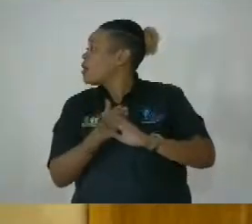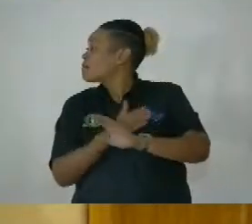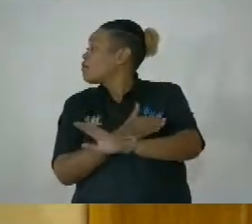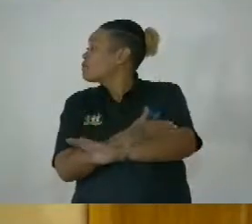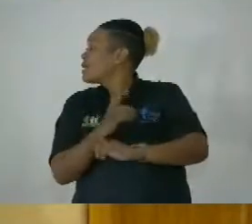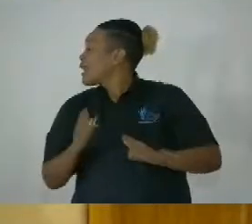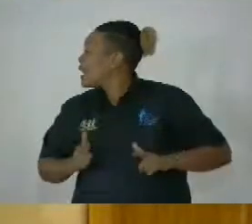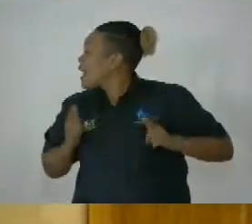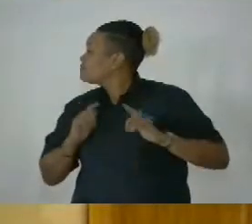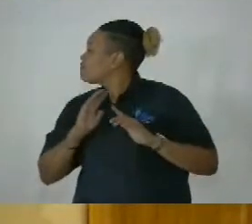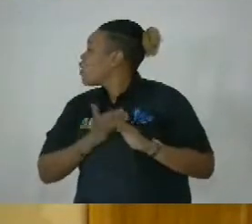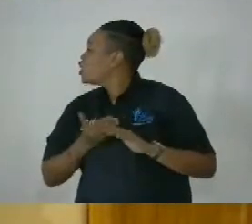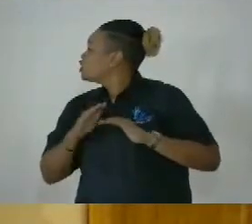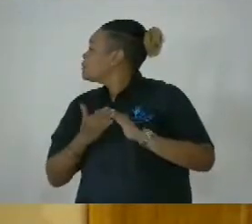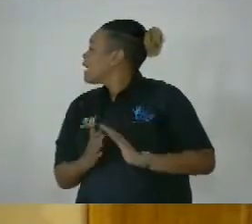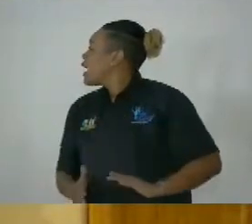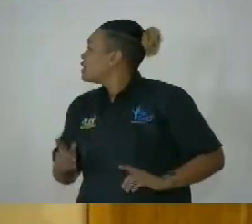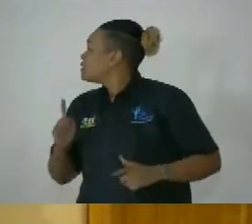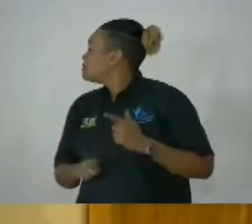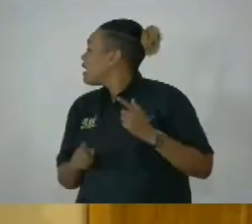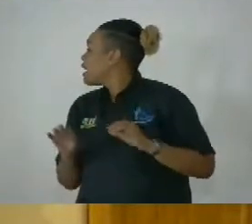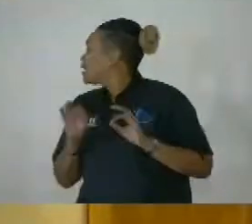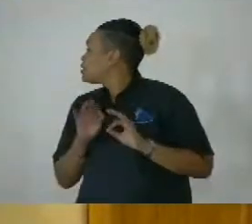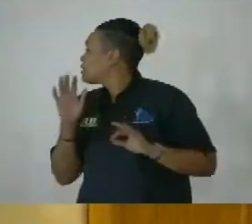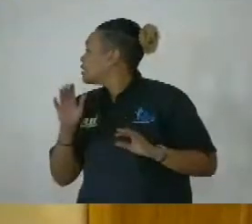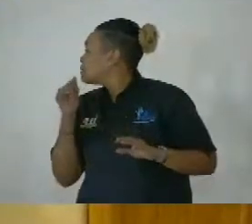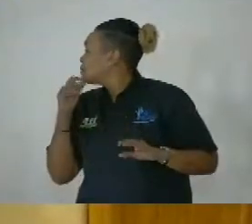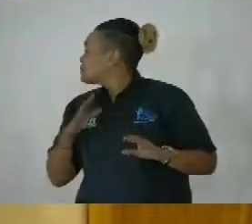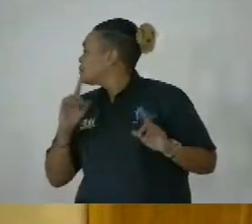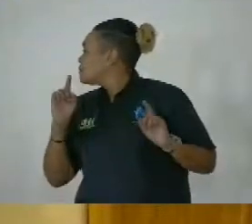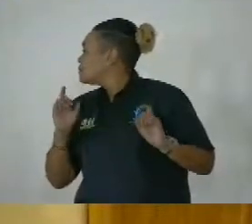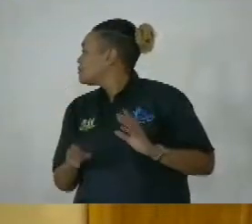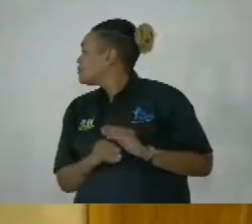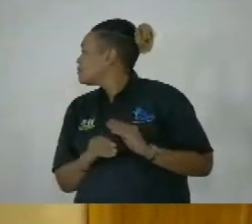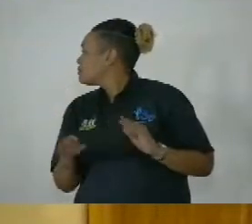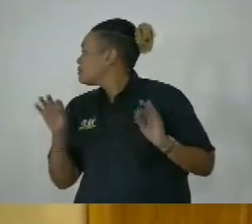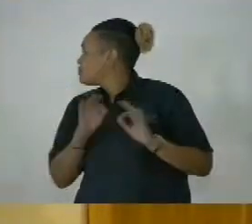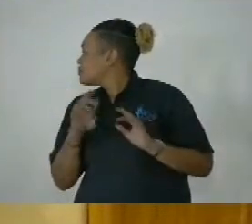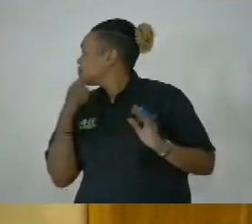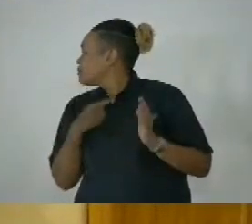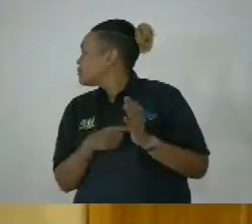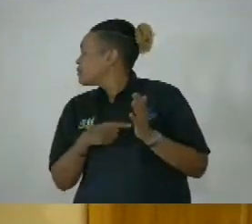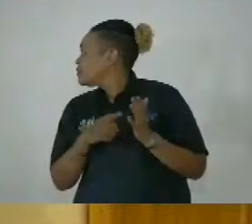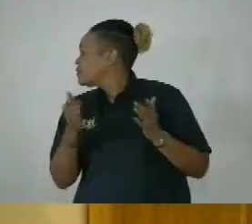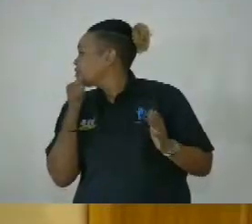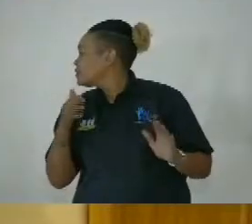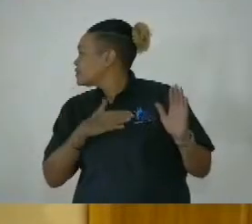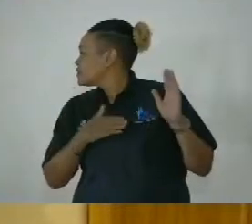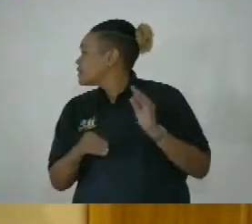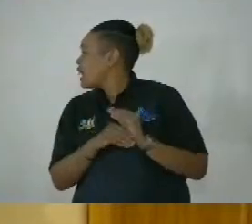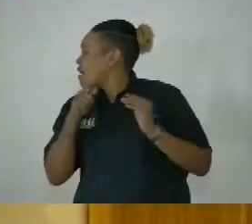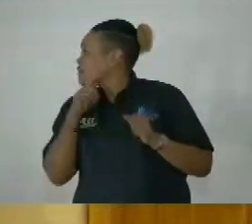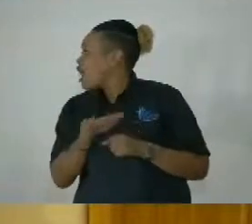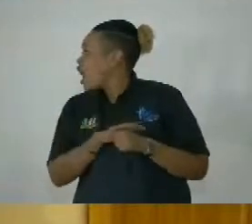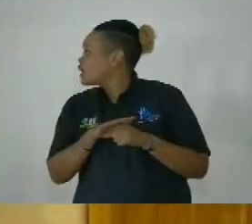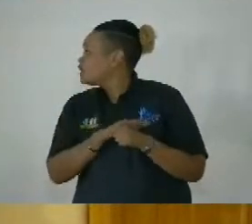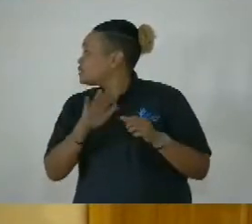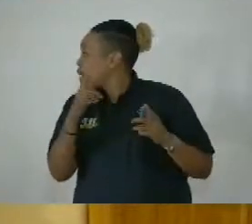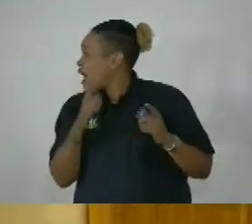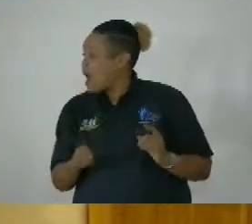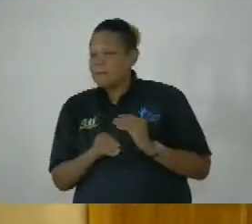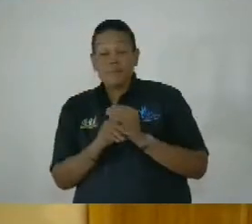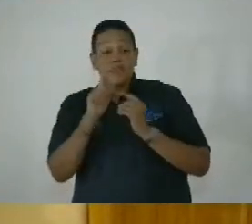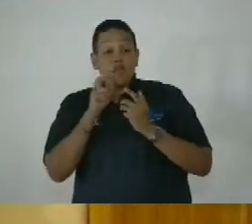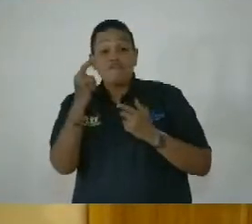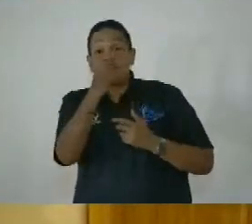all Jamaicans. But critically, Madam Speaker, I owe a profound debt of gratitude to the citizens of the constituency. Their friendship,